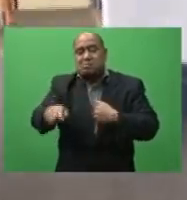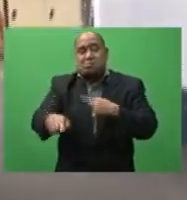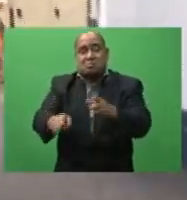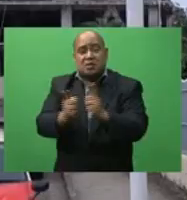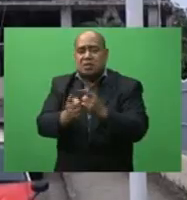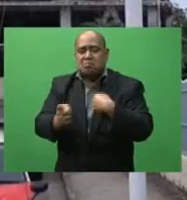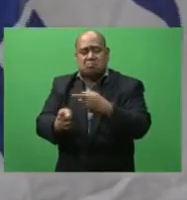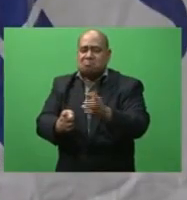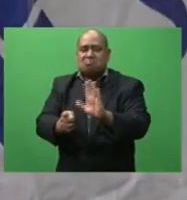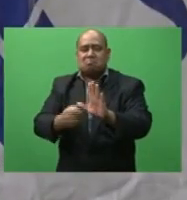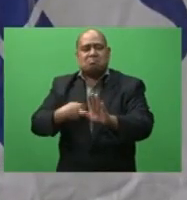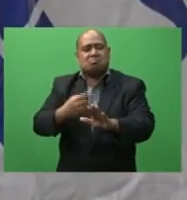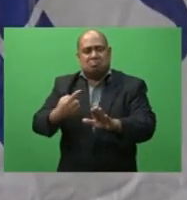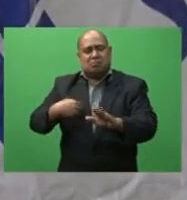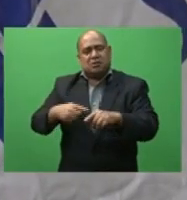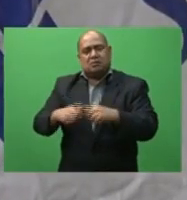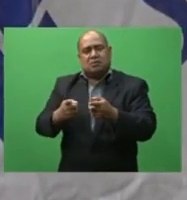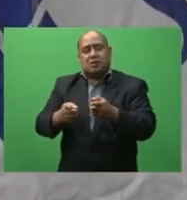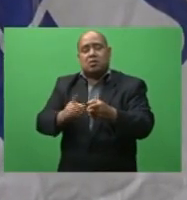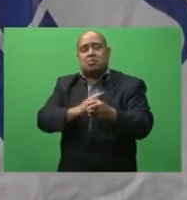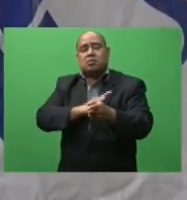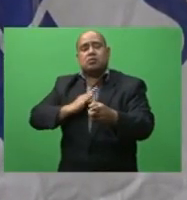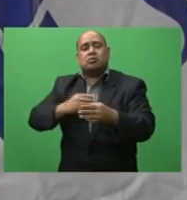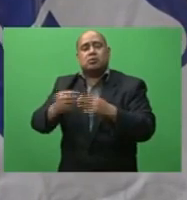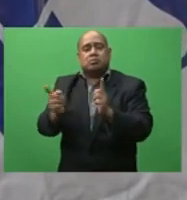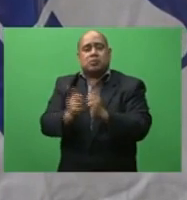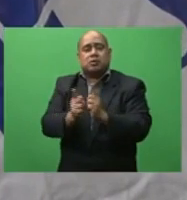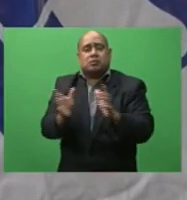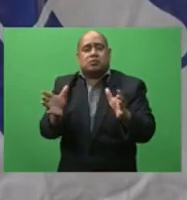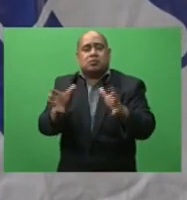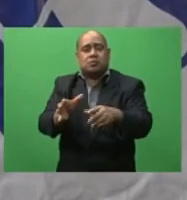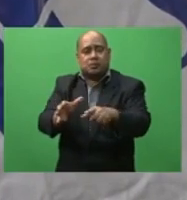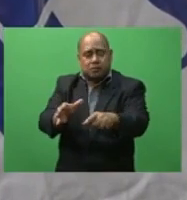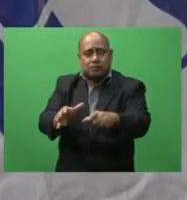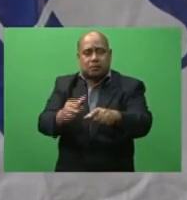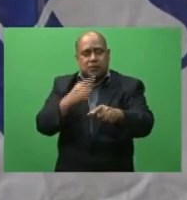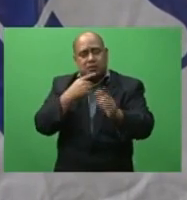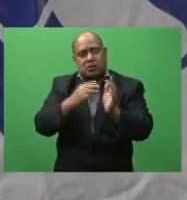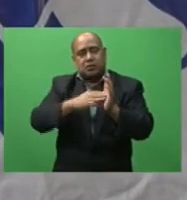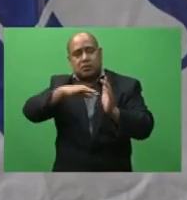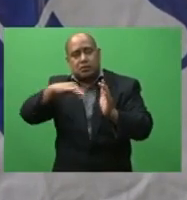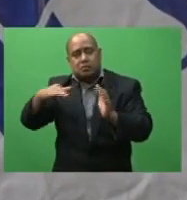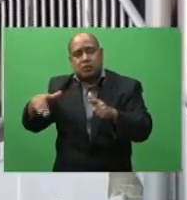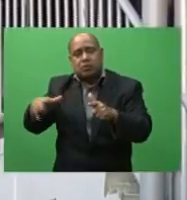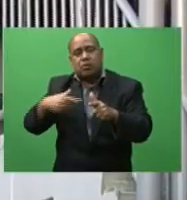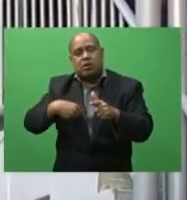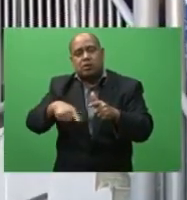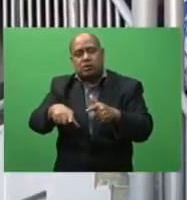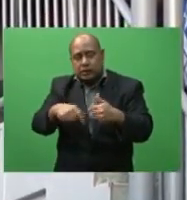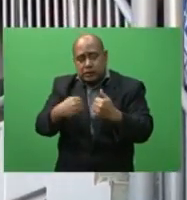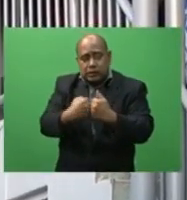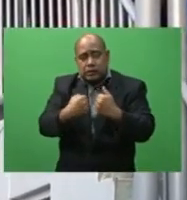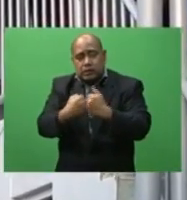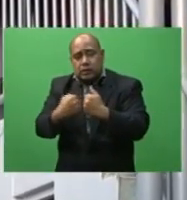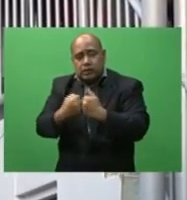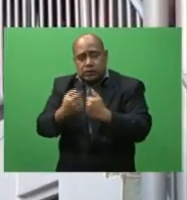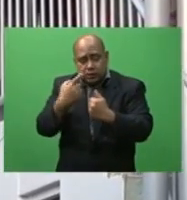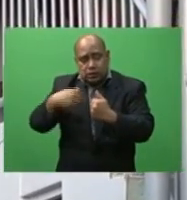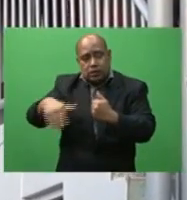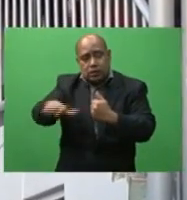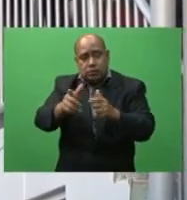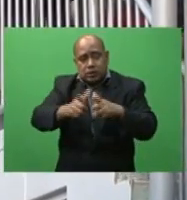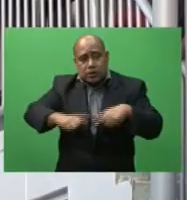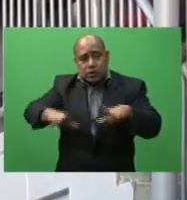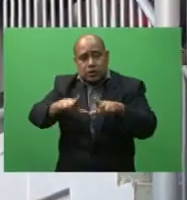board. Waikula, who has been fighting to restore indigenous human rights and rights of all those who call Fiji home, says he